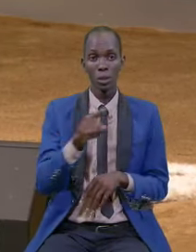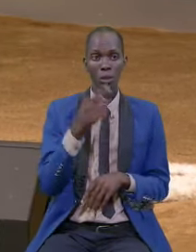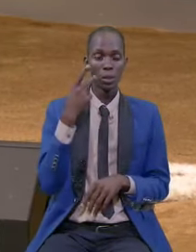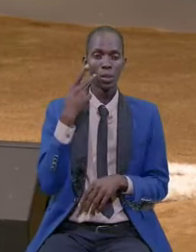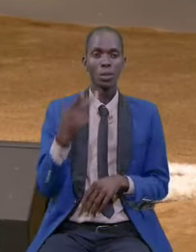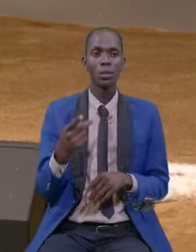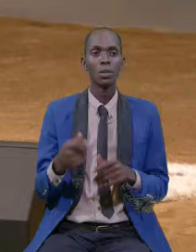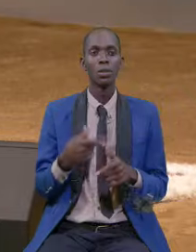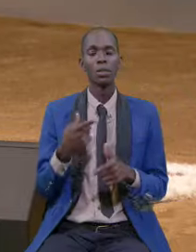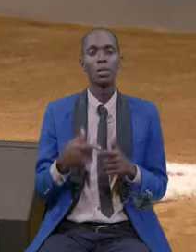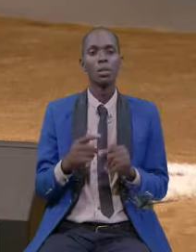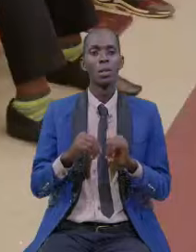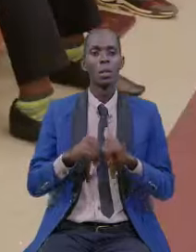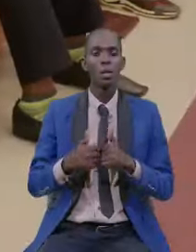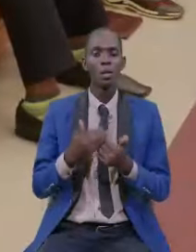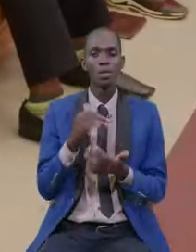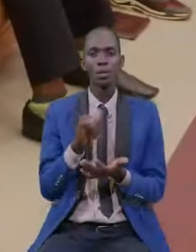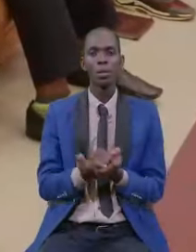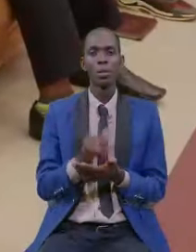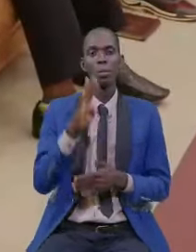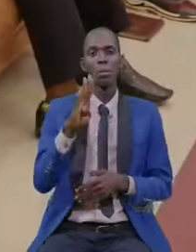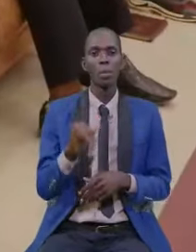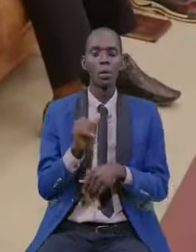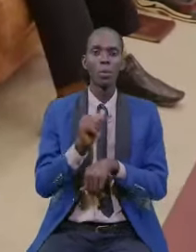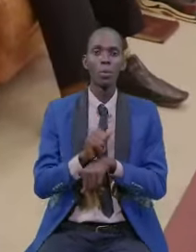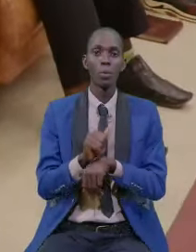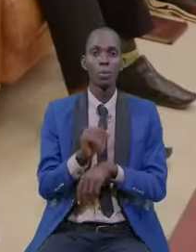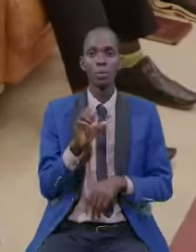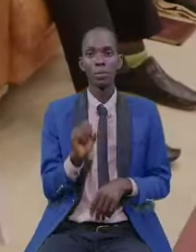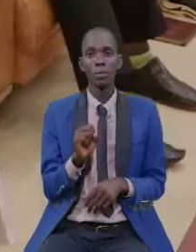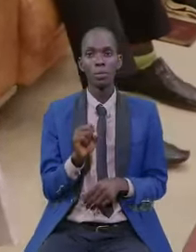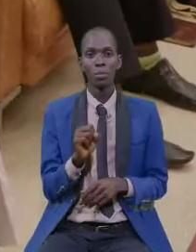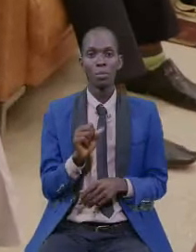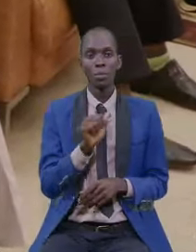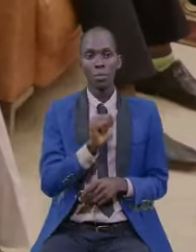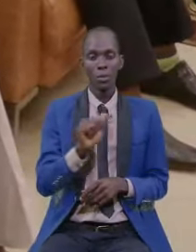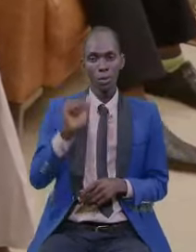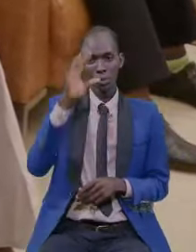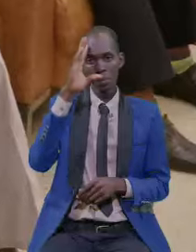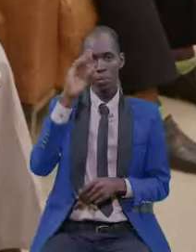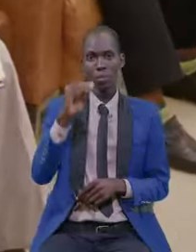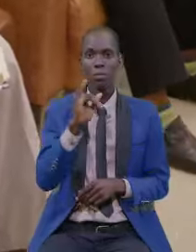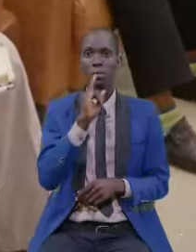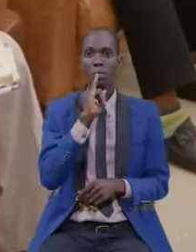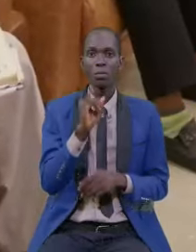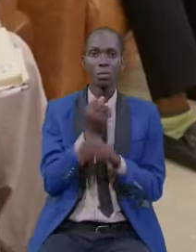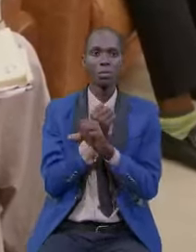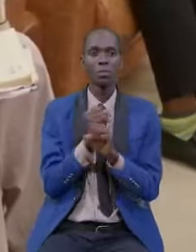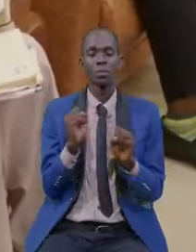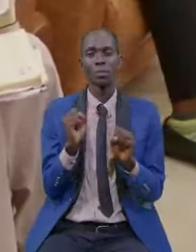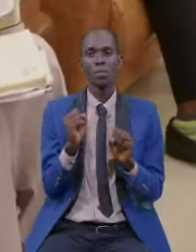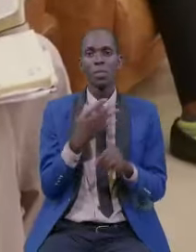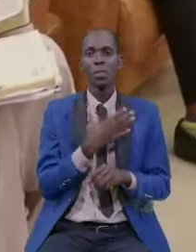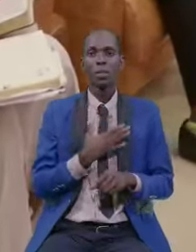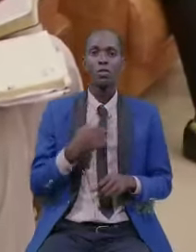then how that by works a man is justified,